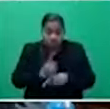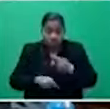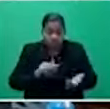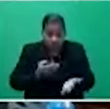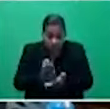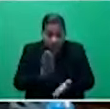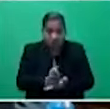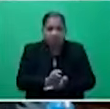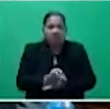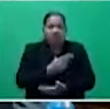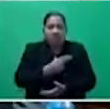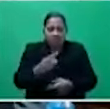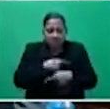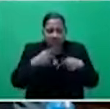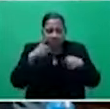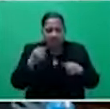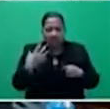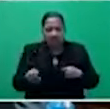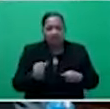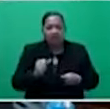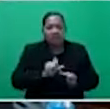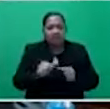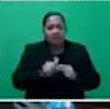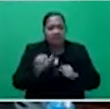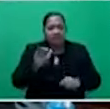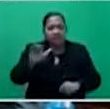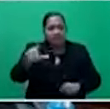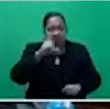future. We can make the right decisions, sir.